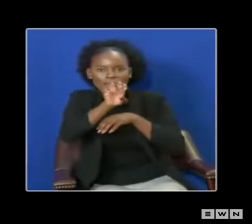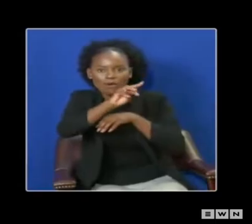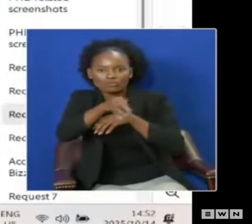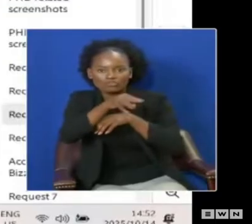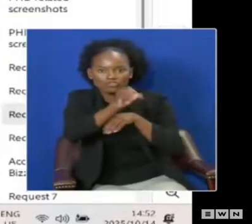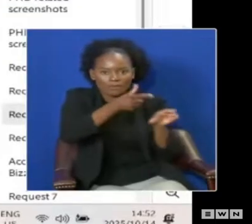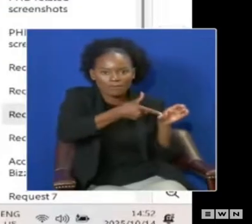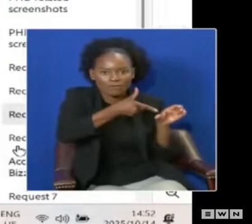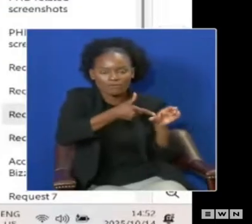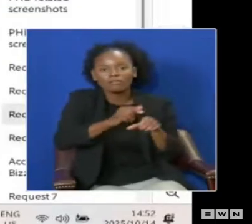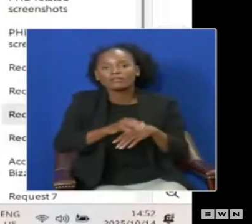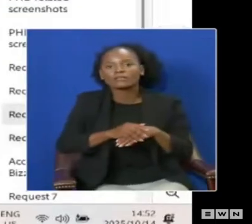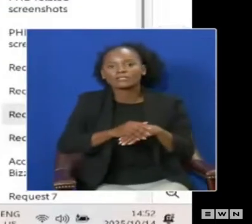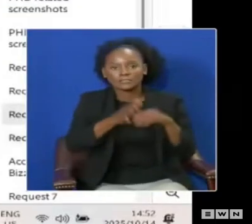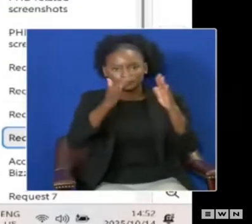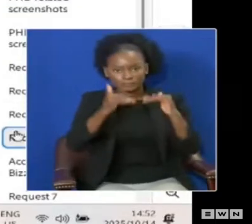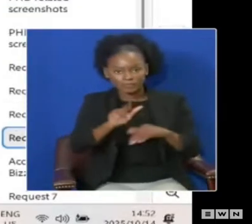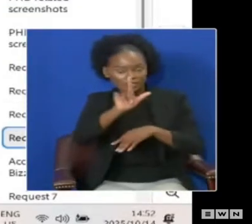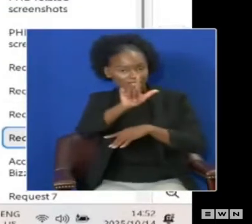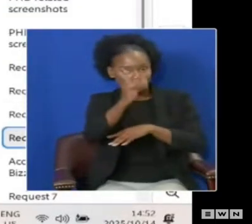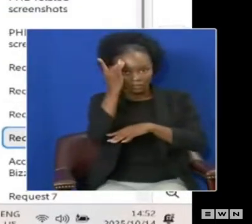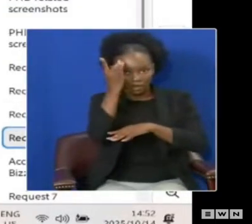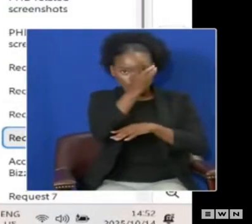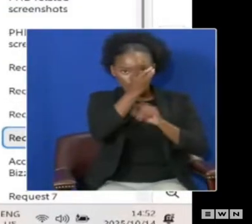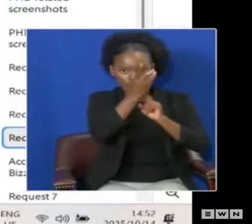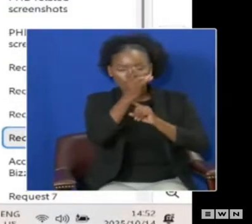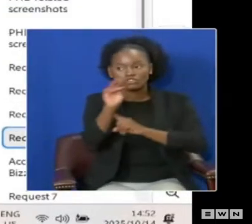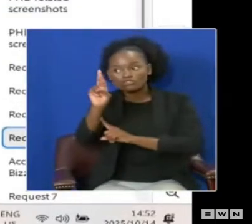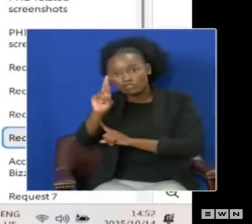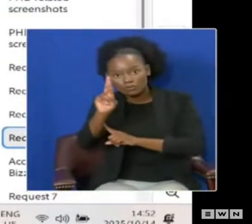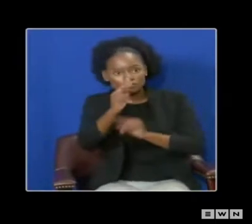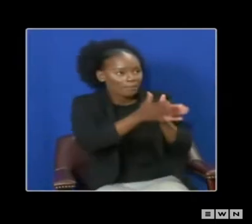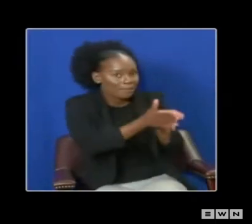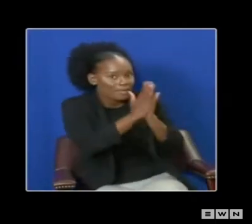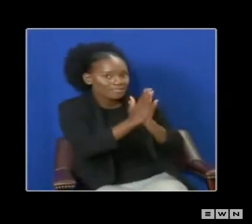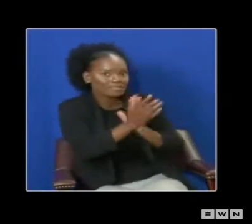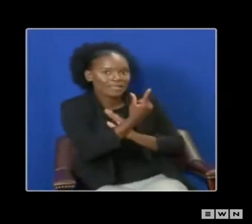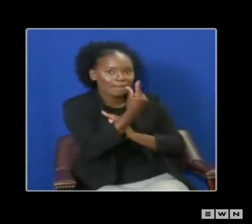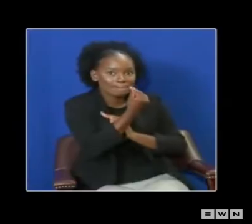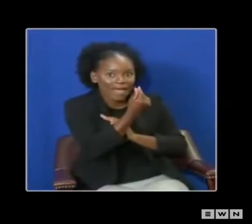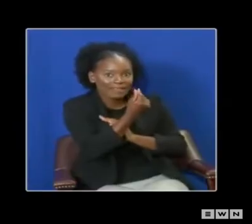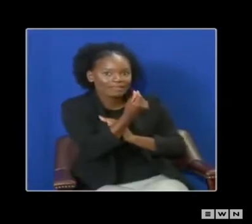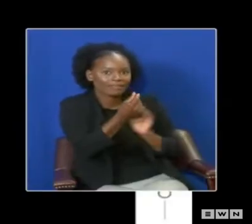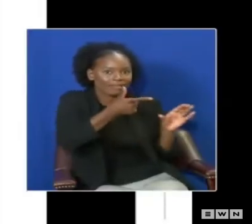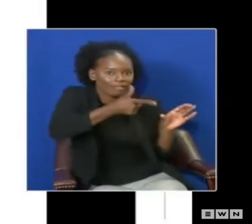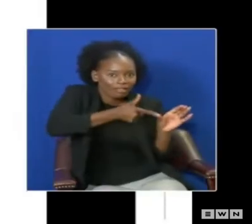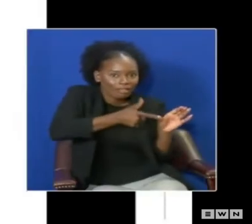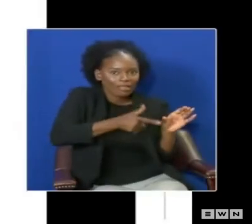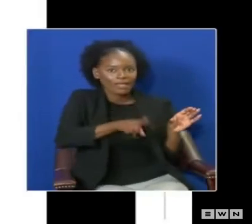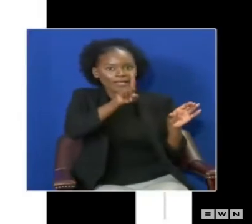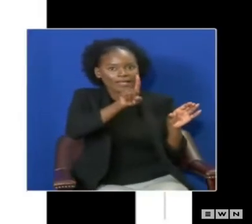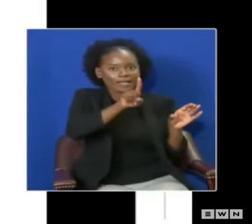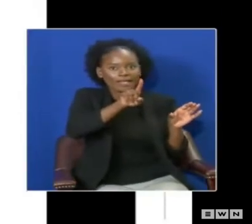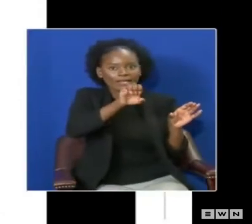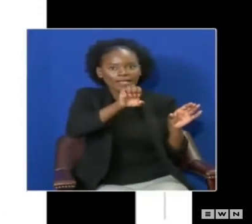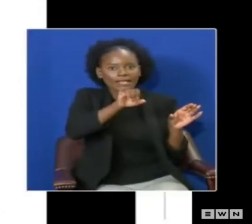7 March 2025, Mr. Rafadi requests diesel. Please share diesel when you get.